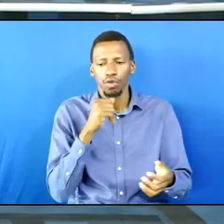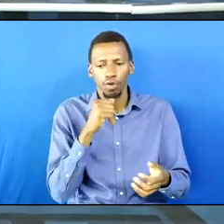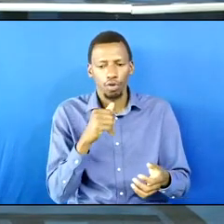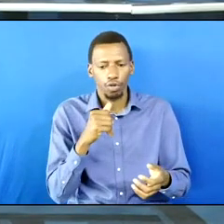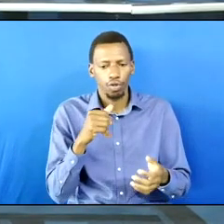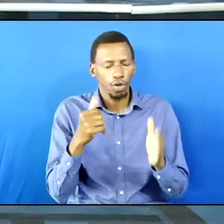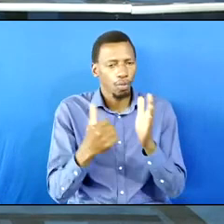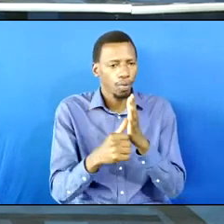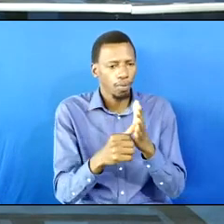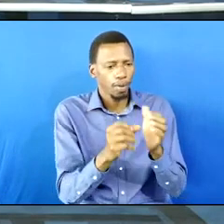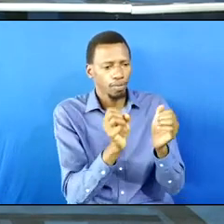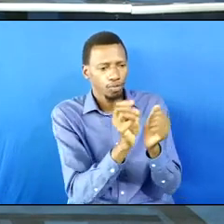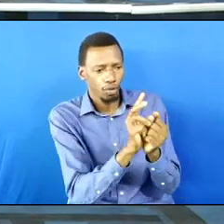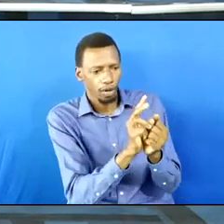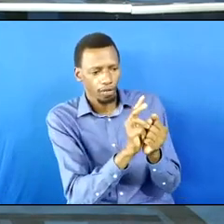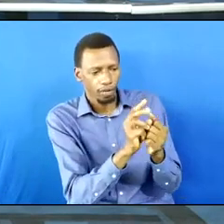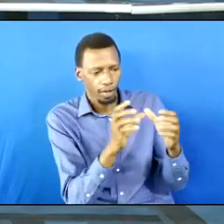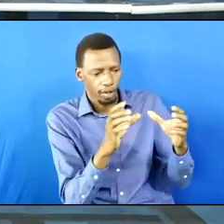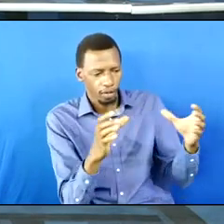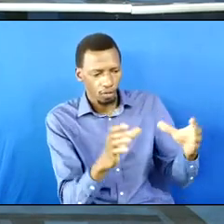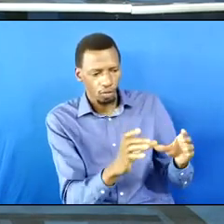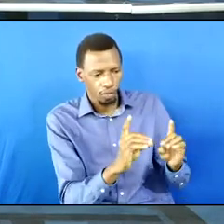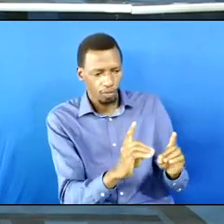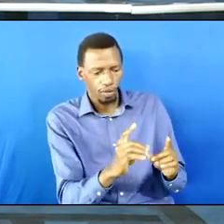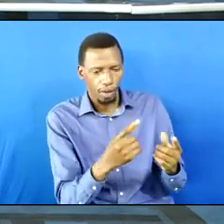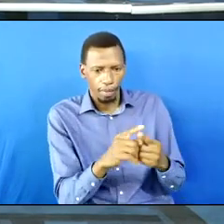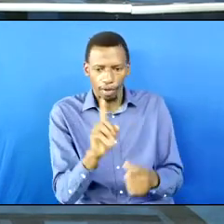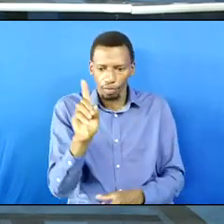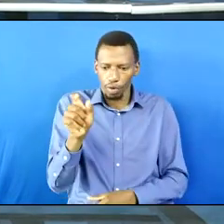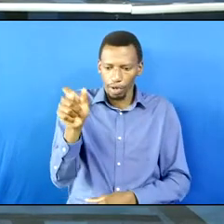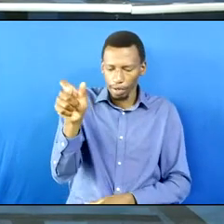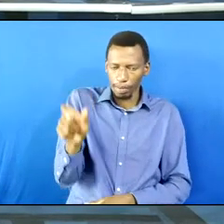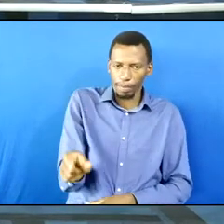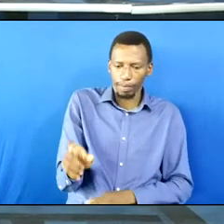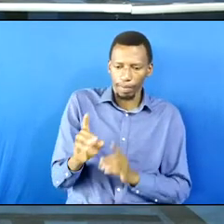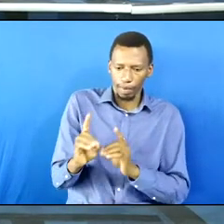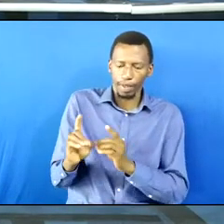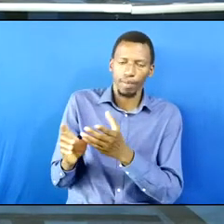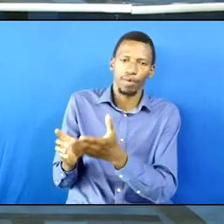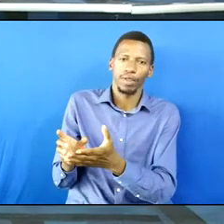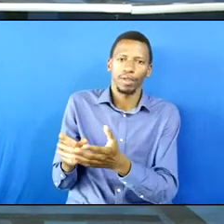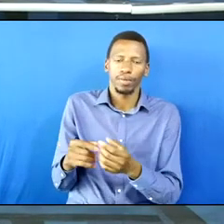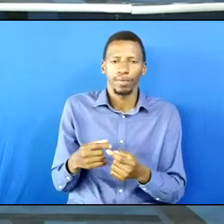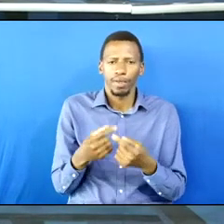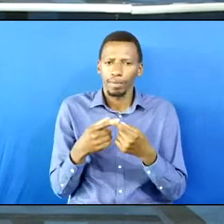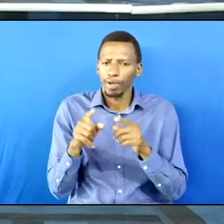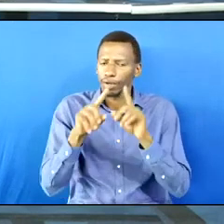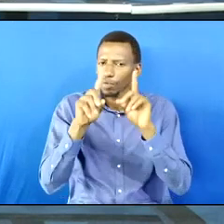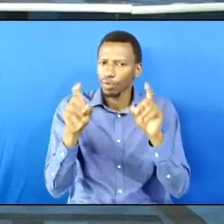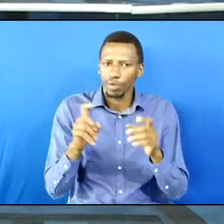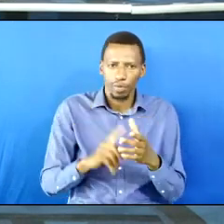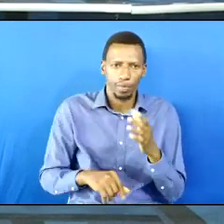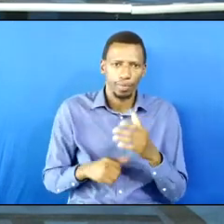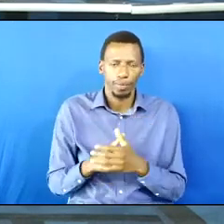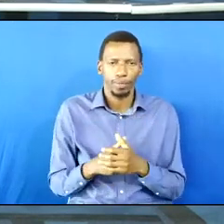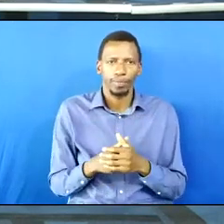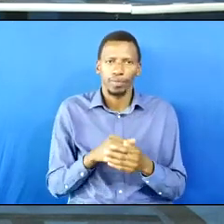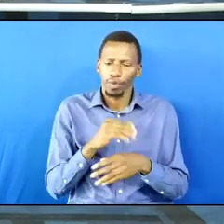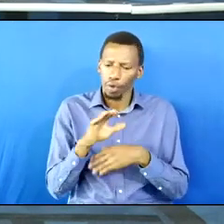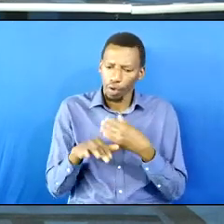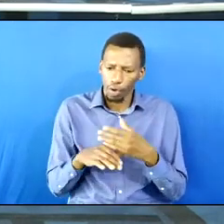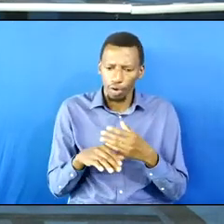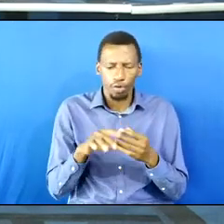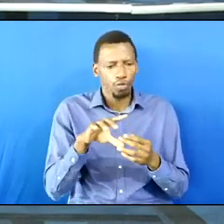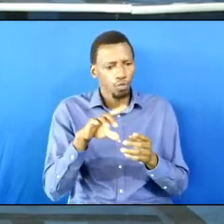12, but because of one among the 12. And the question comes, all of them